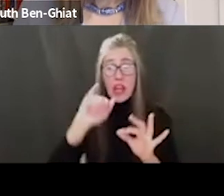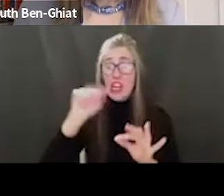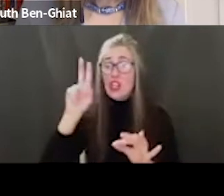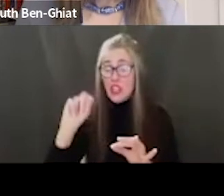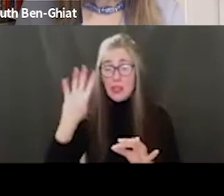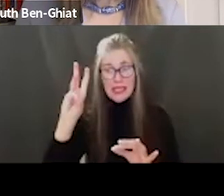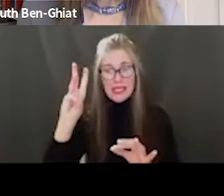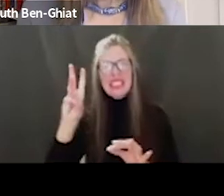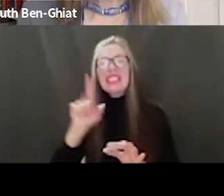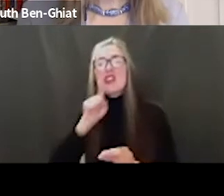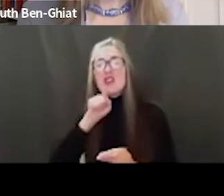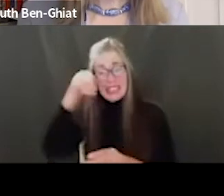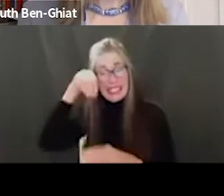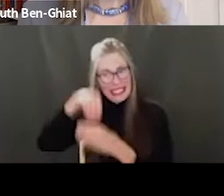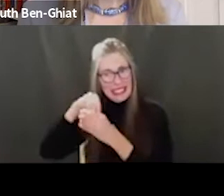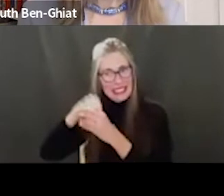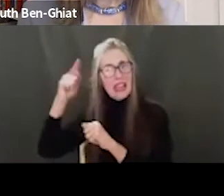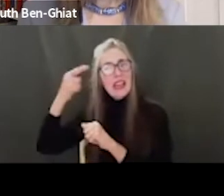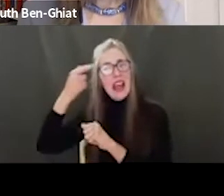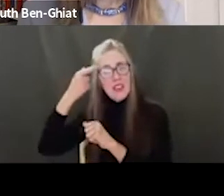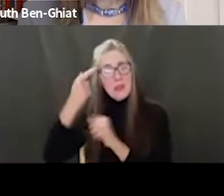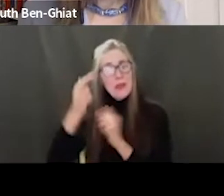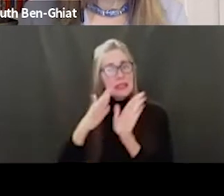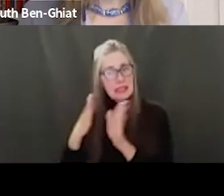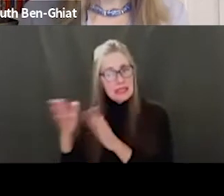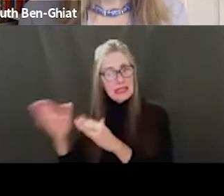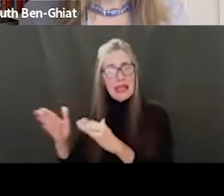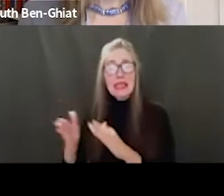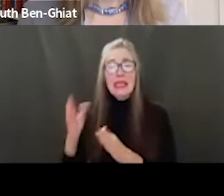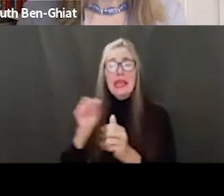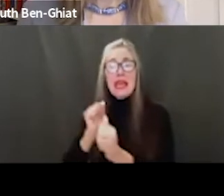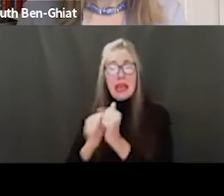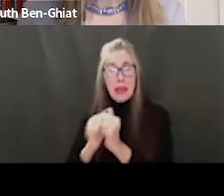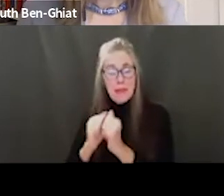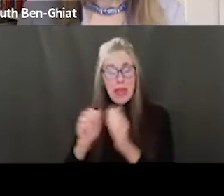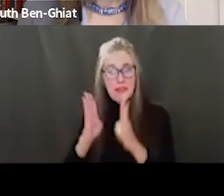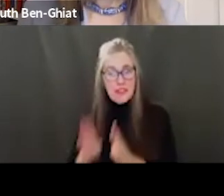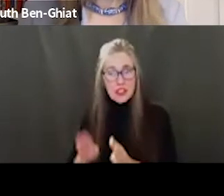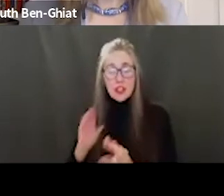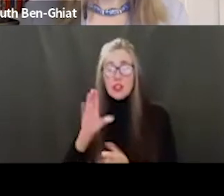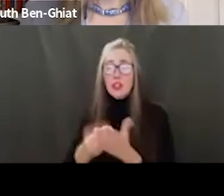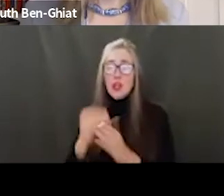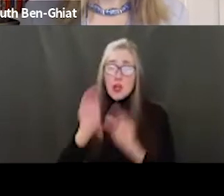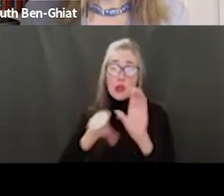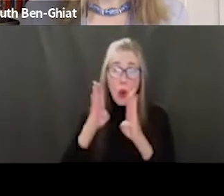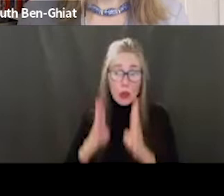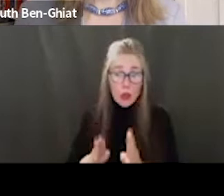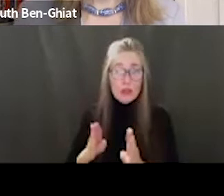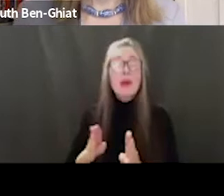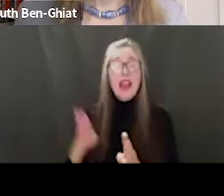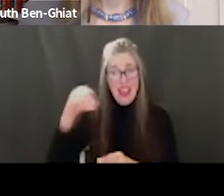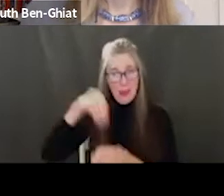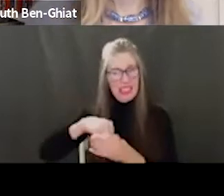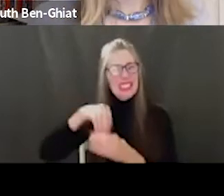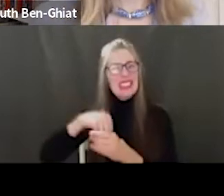job with Trump advisors, Trump campaign officials, donors among the organizers and participants. And as more comes